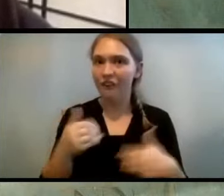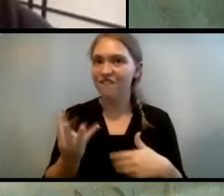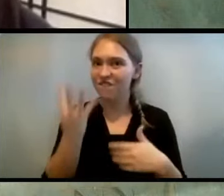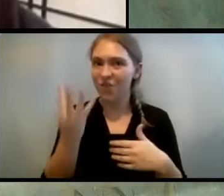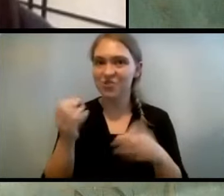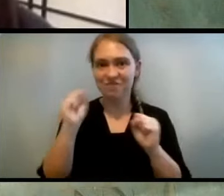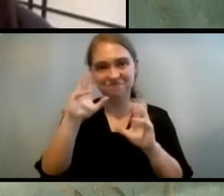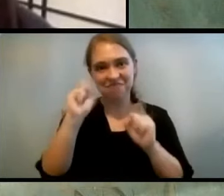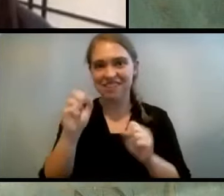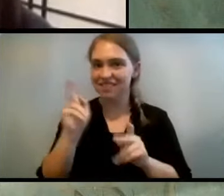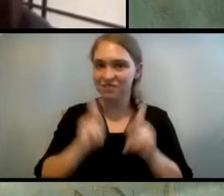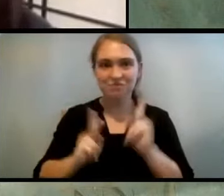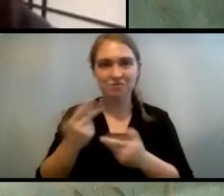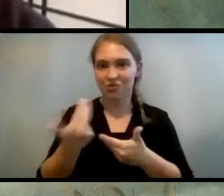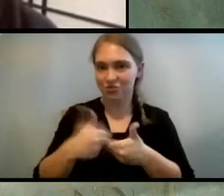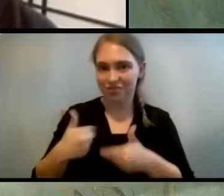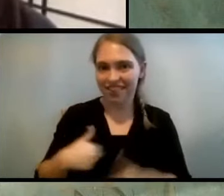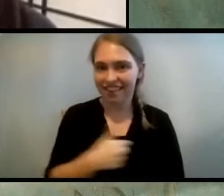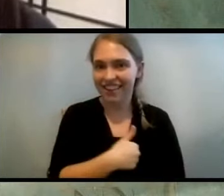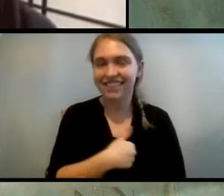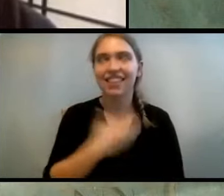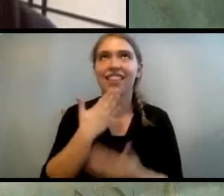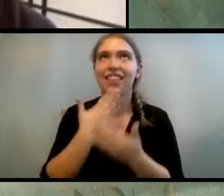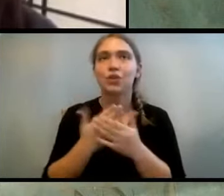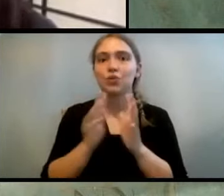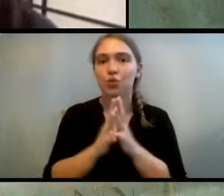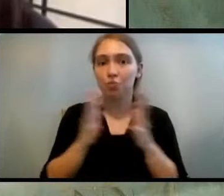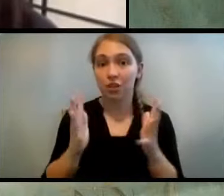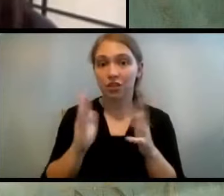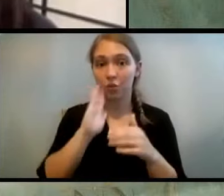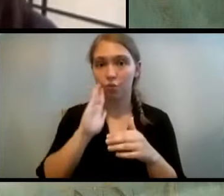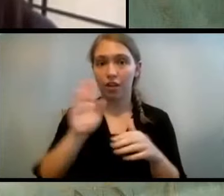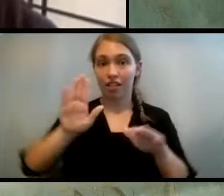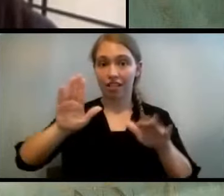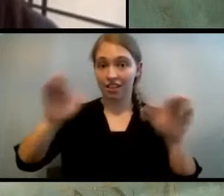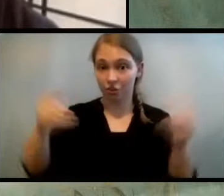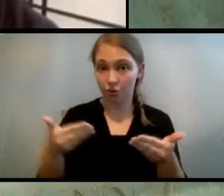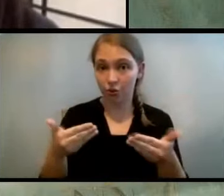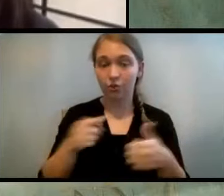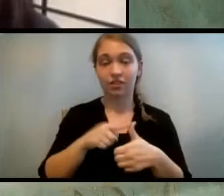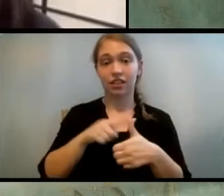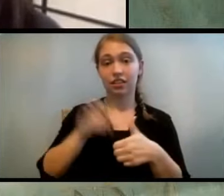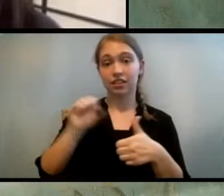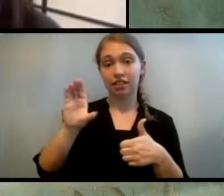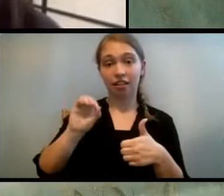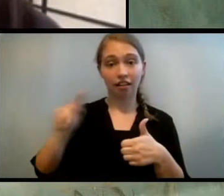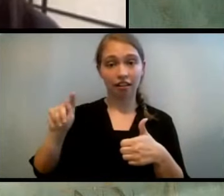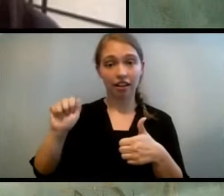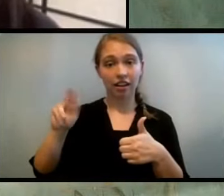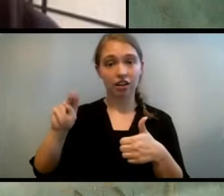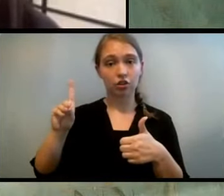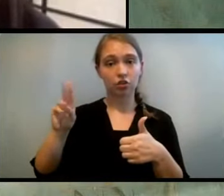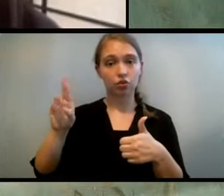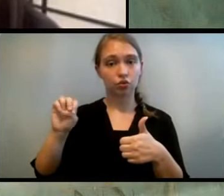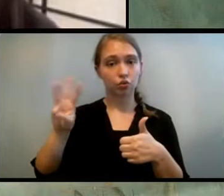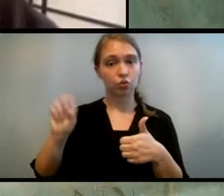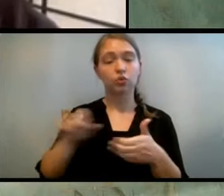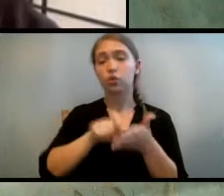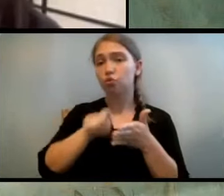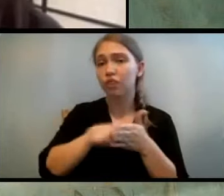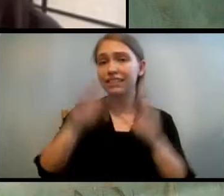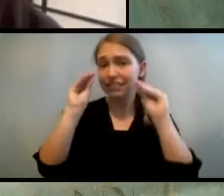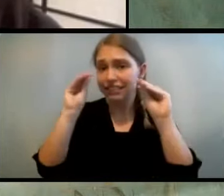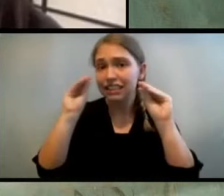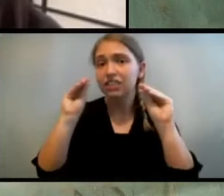just fantastic. Thank you so much. So I'm going to introduce them. Scott H. Andrews writes, teaches college